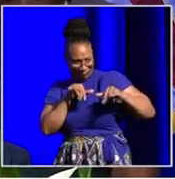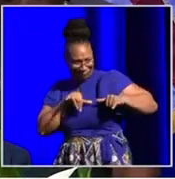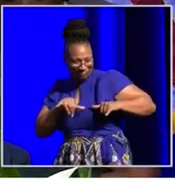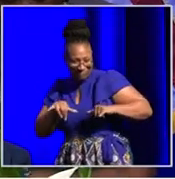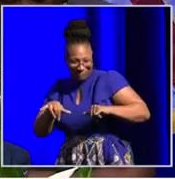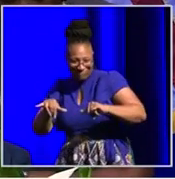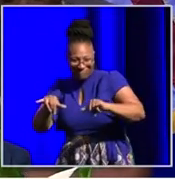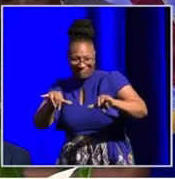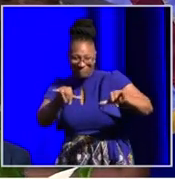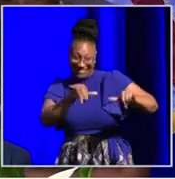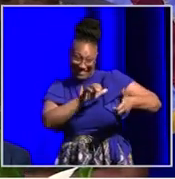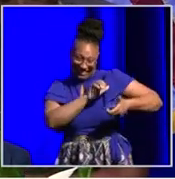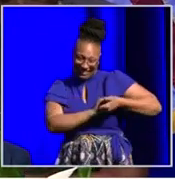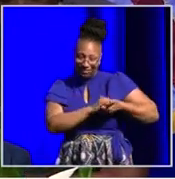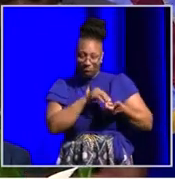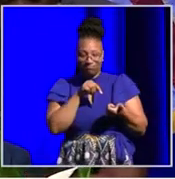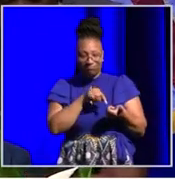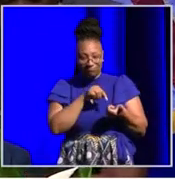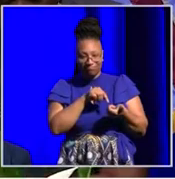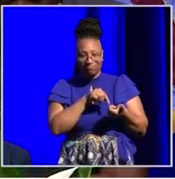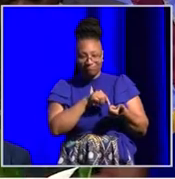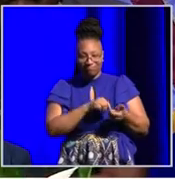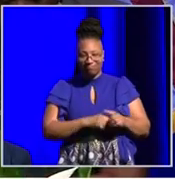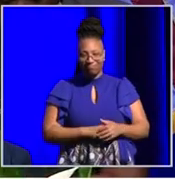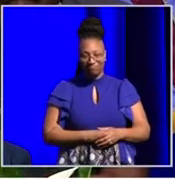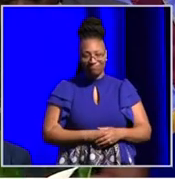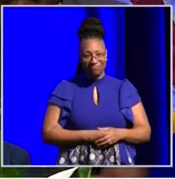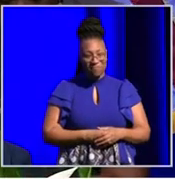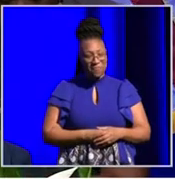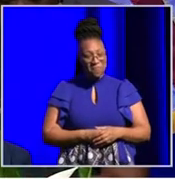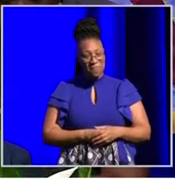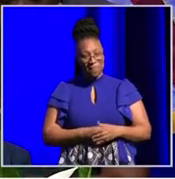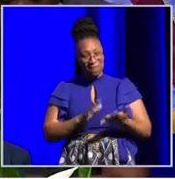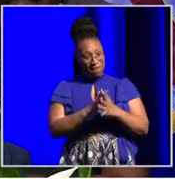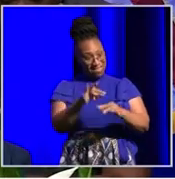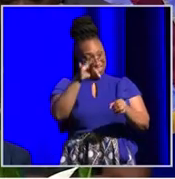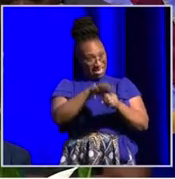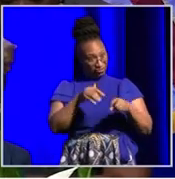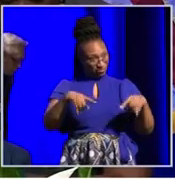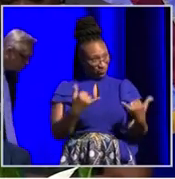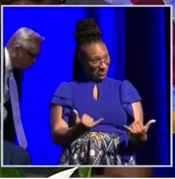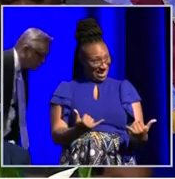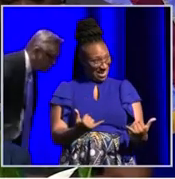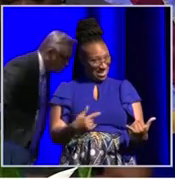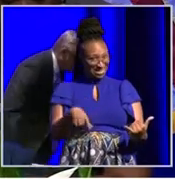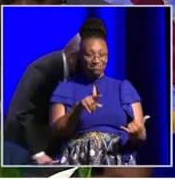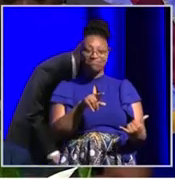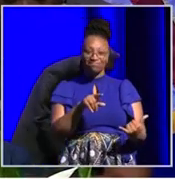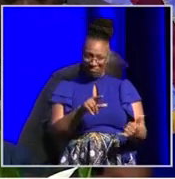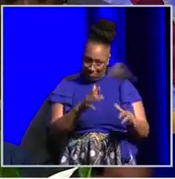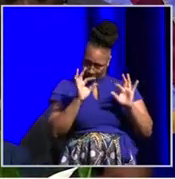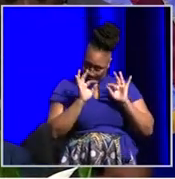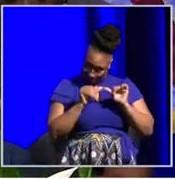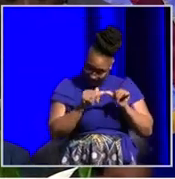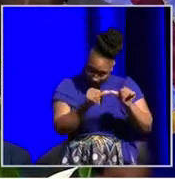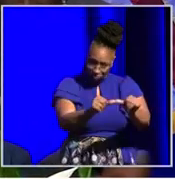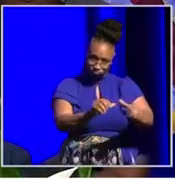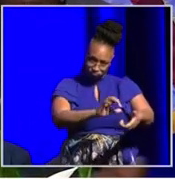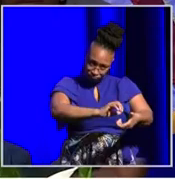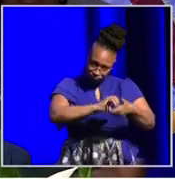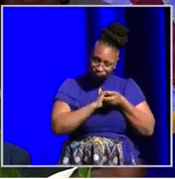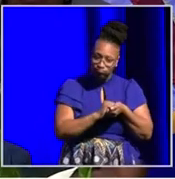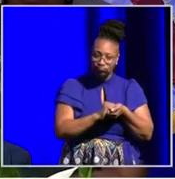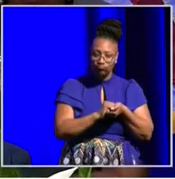that will come forward today, D.C. residents and our allies in Congress and across the